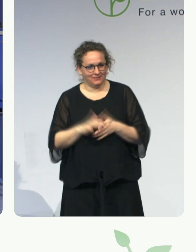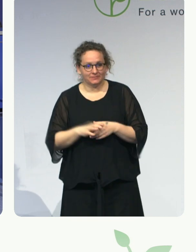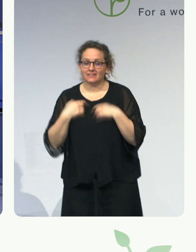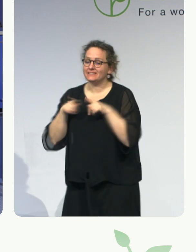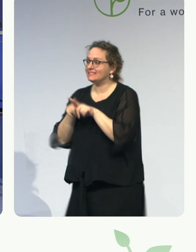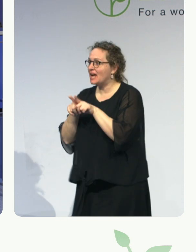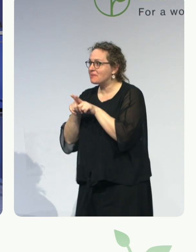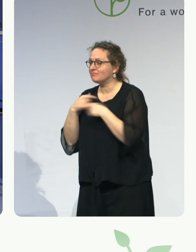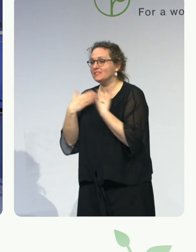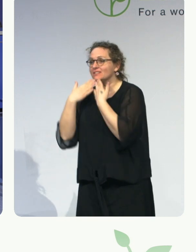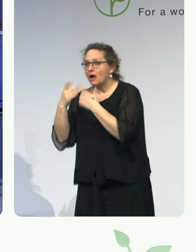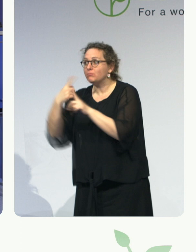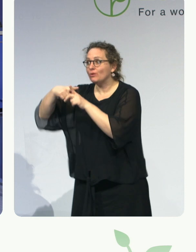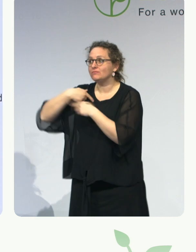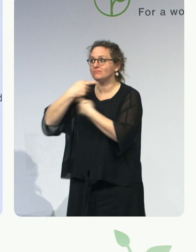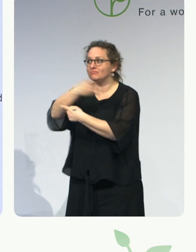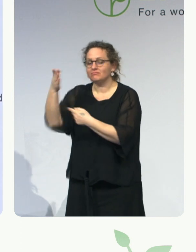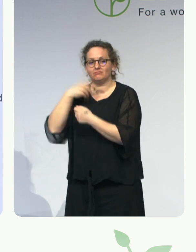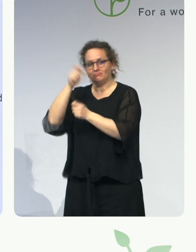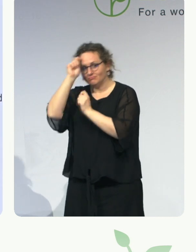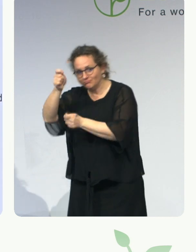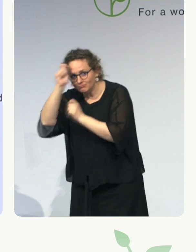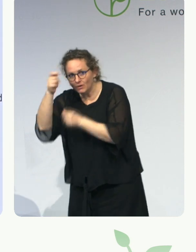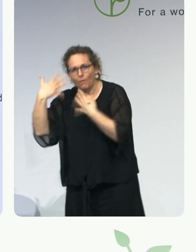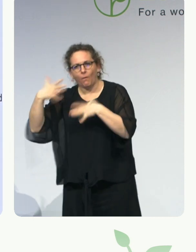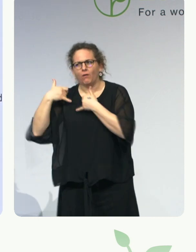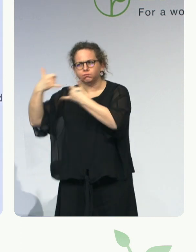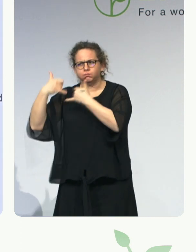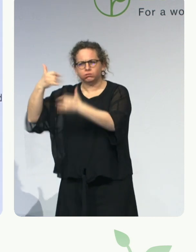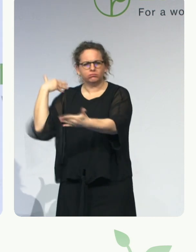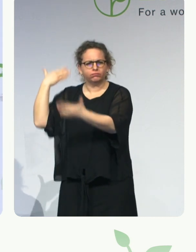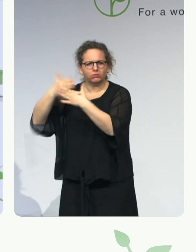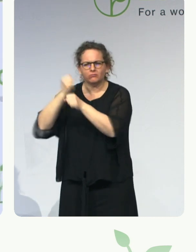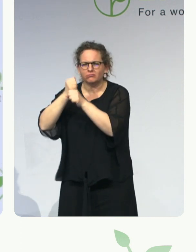congratulations to all the awardees this evening. Bravo to you all.